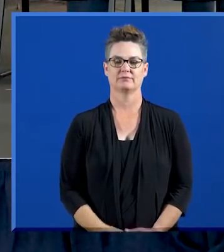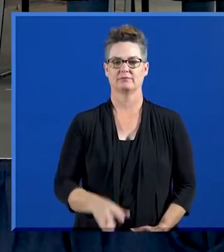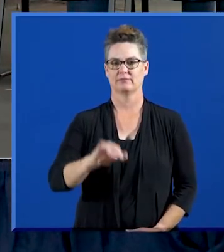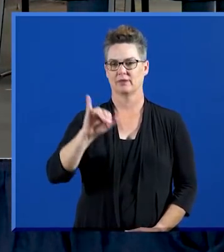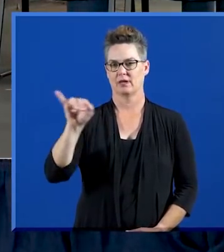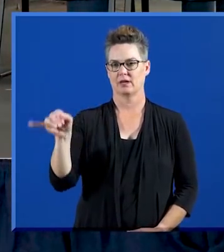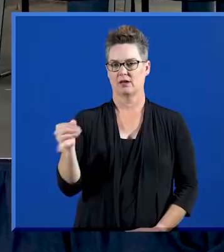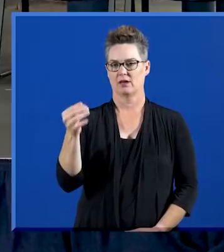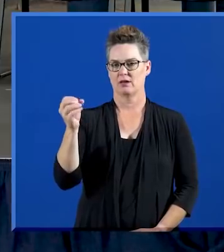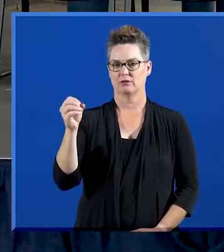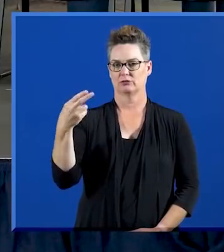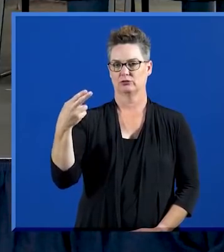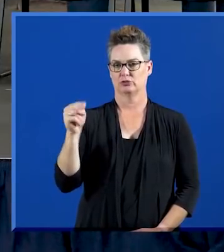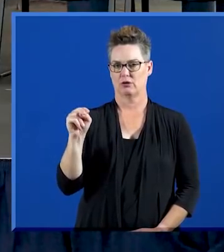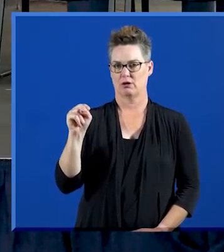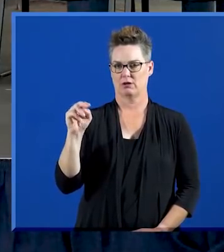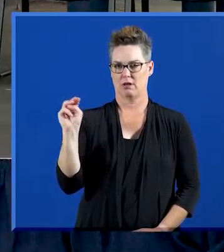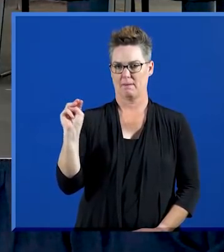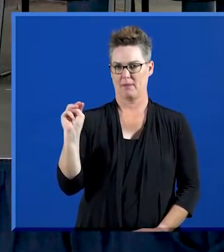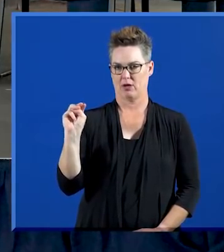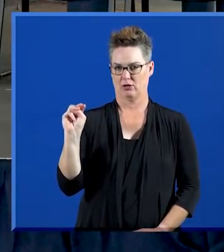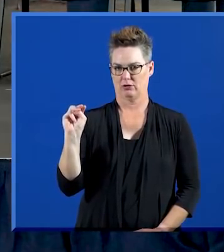John Motter.